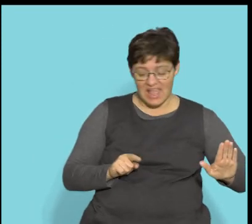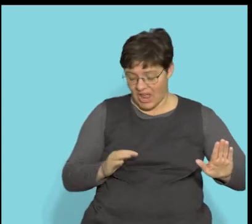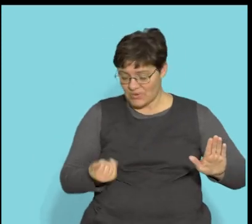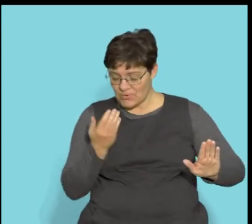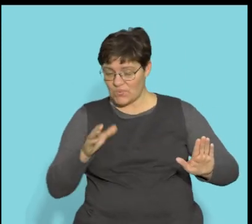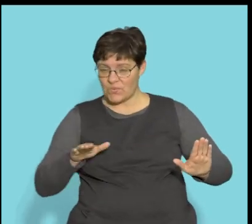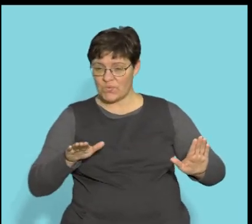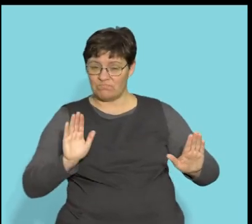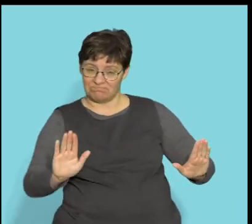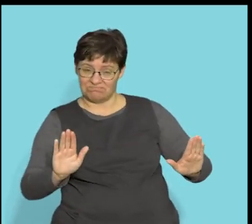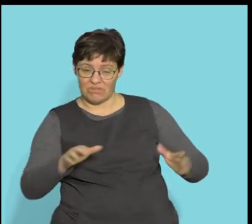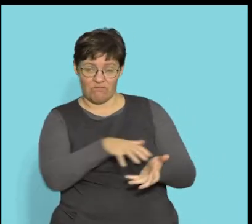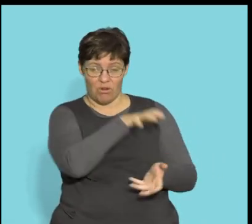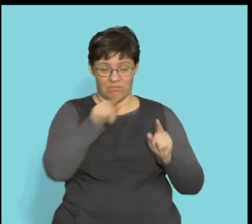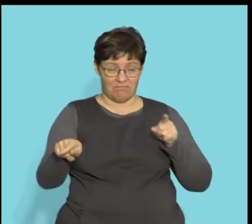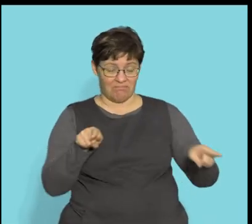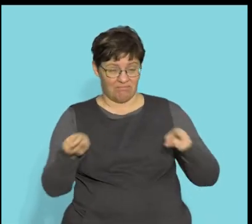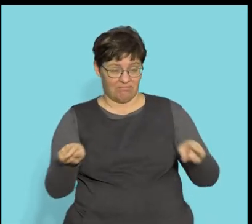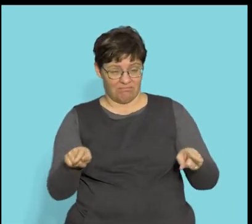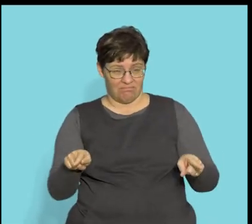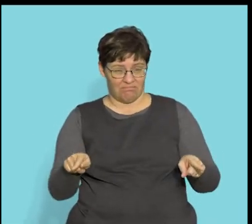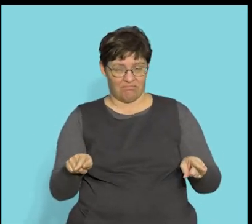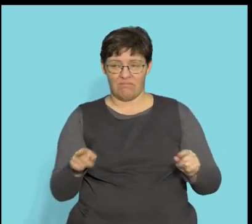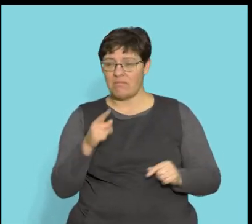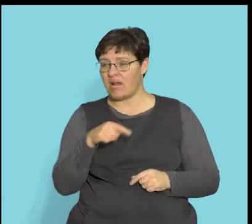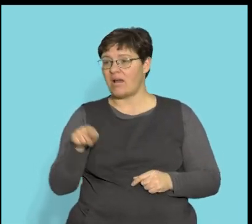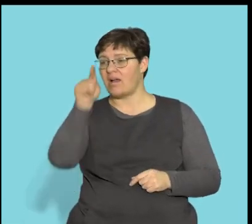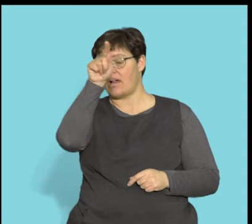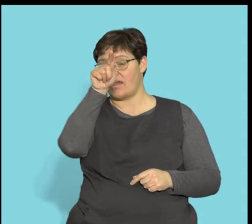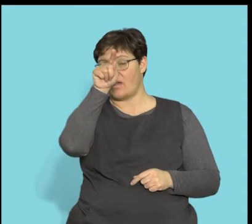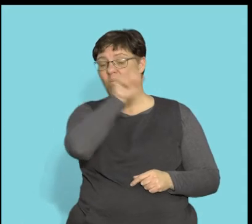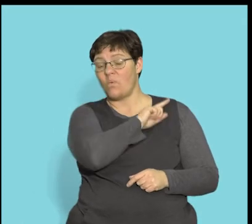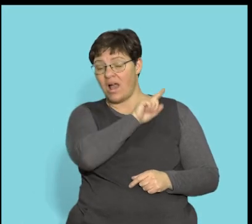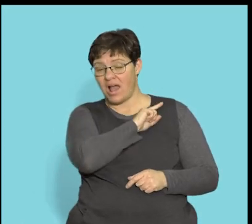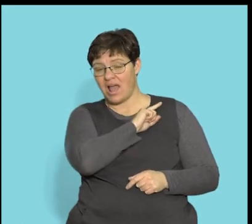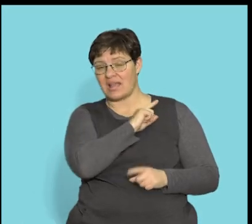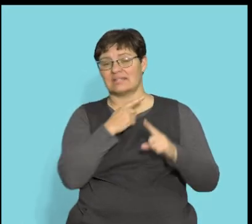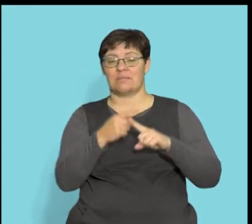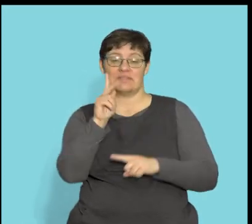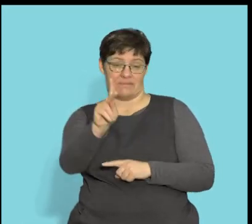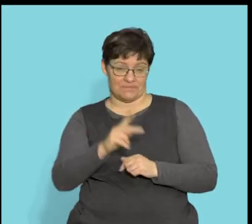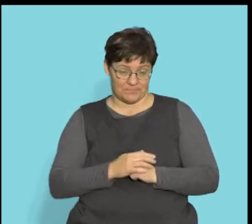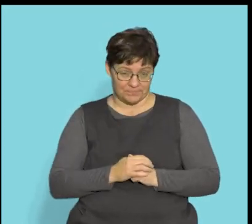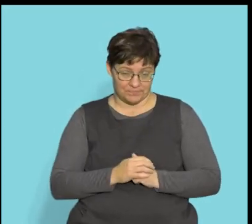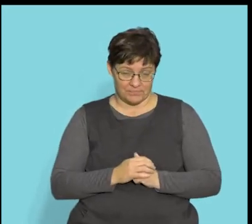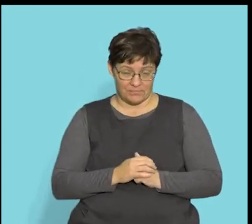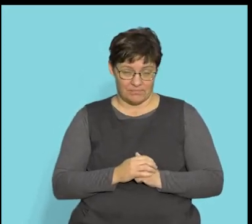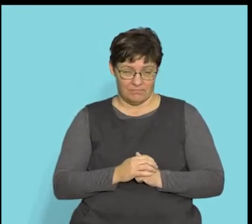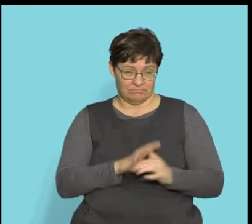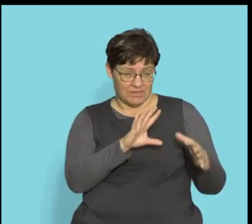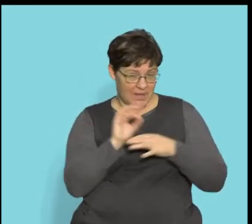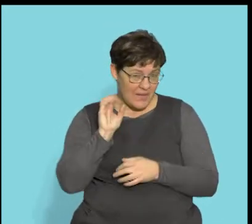volume and my new volume using the fact that I've multiplied by a scale factor of